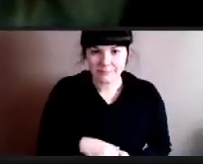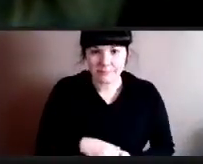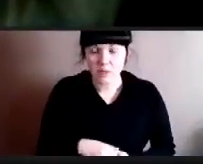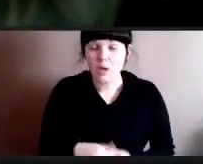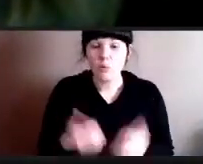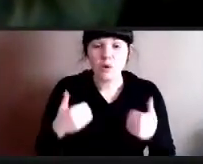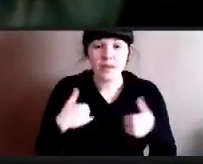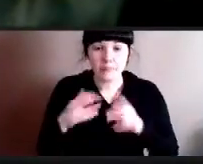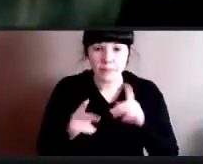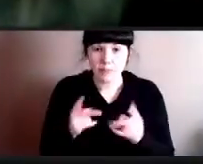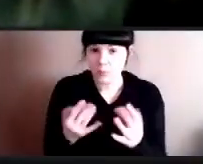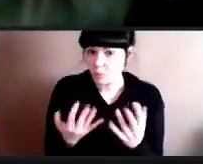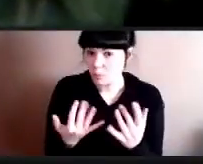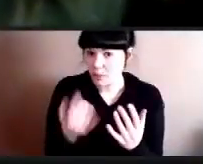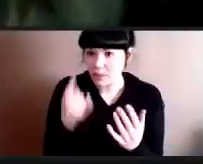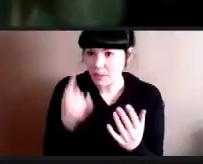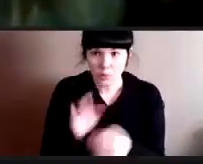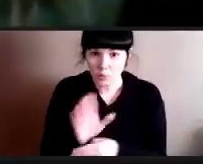to